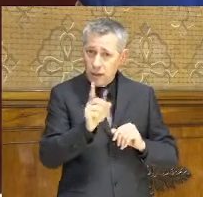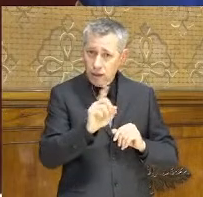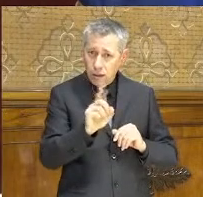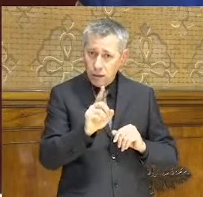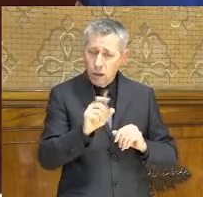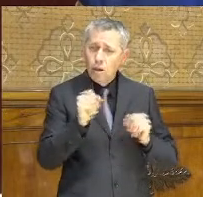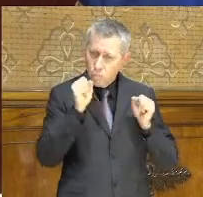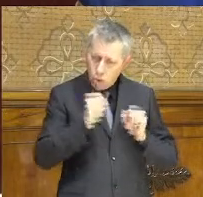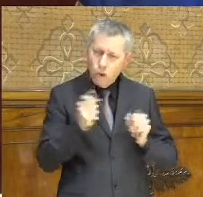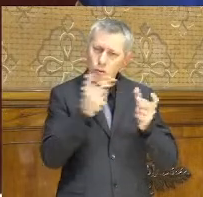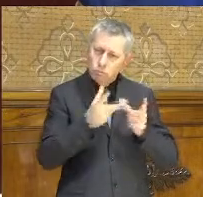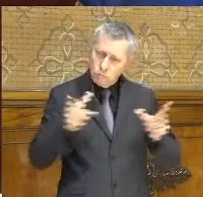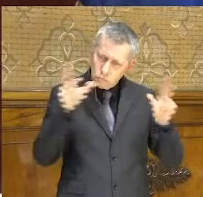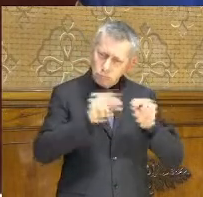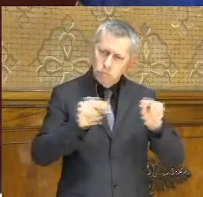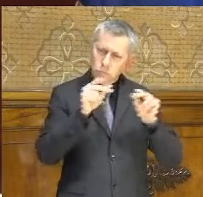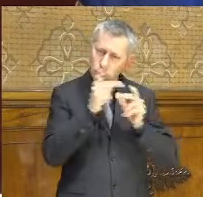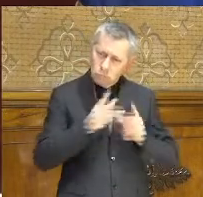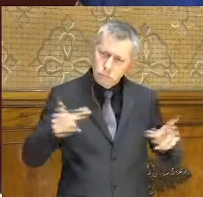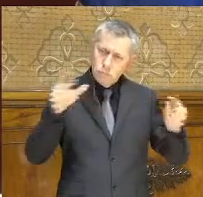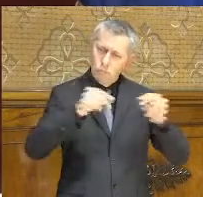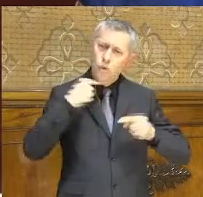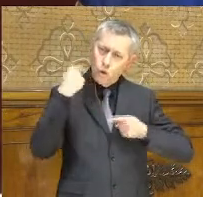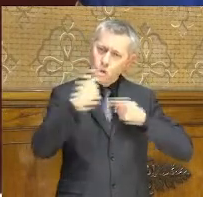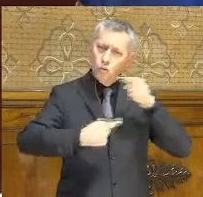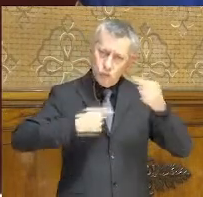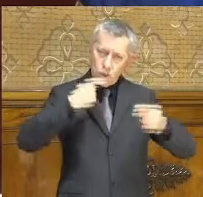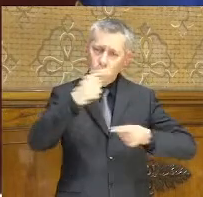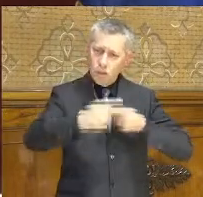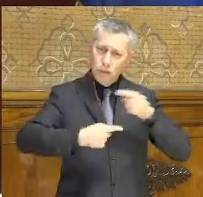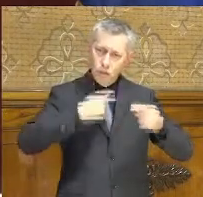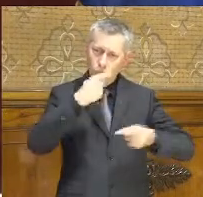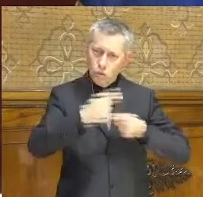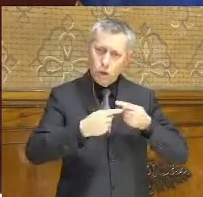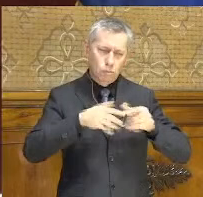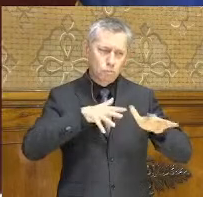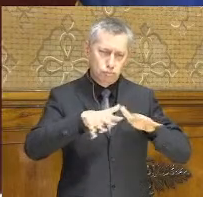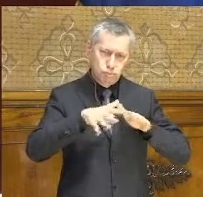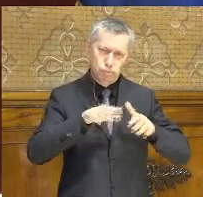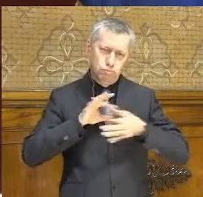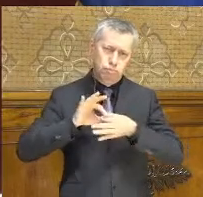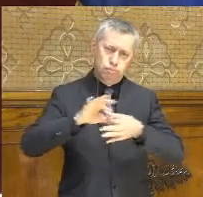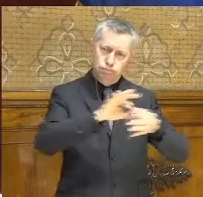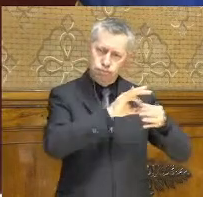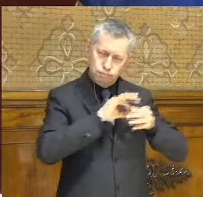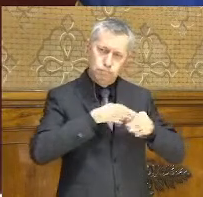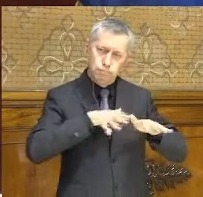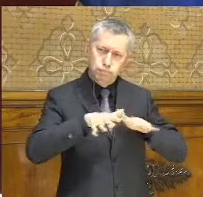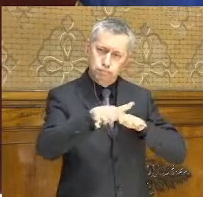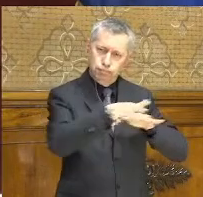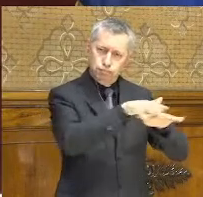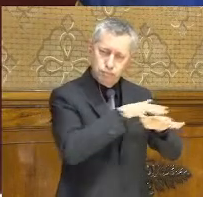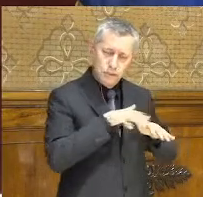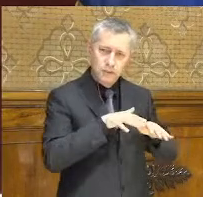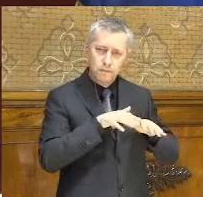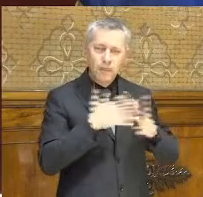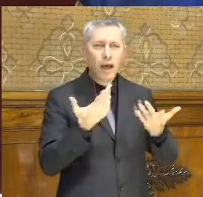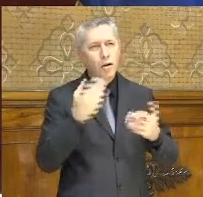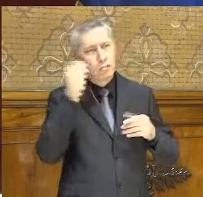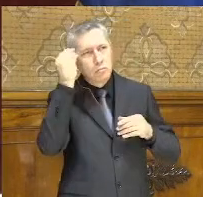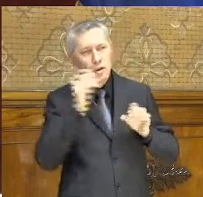a reparative and continually iterative process. The idea of freedom can